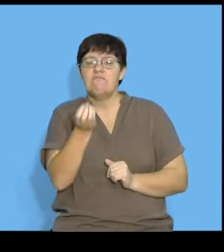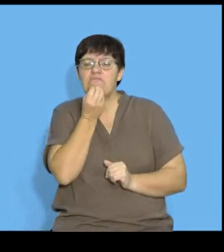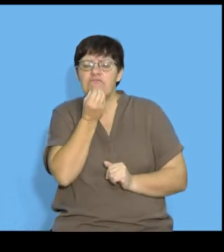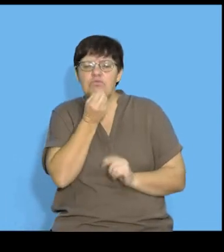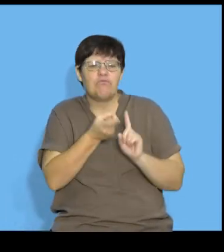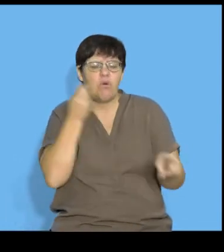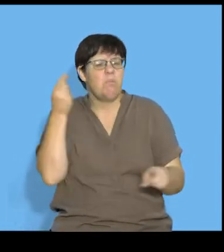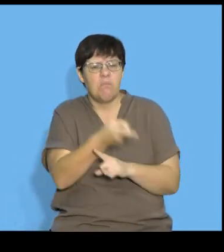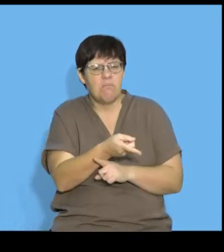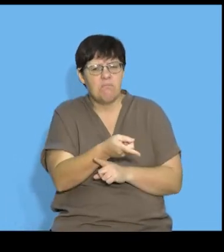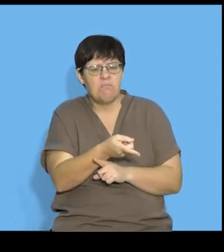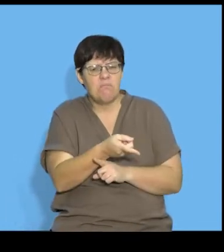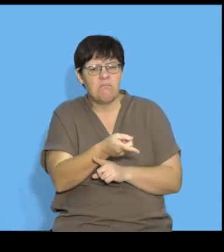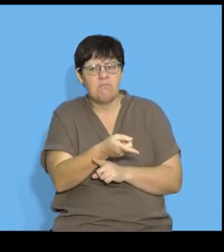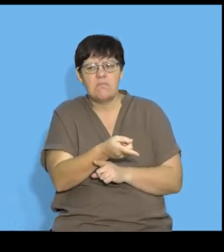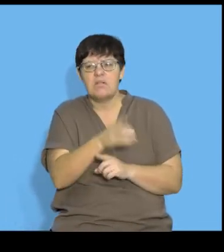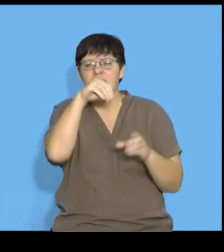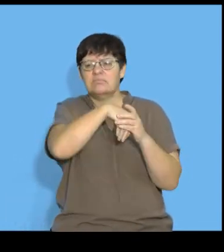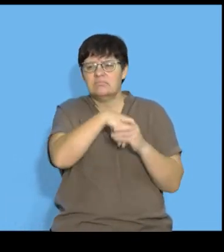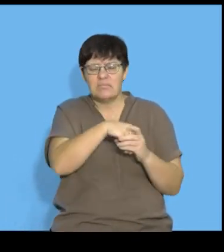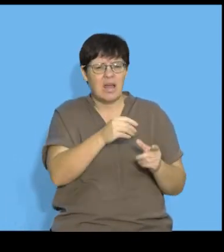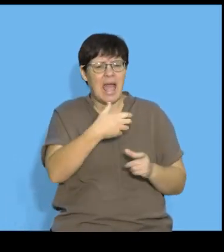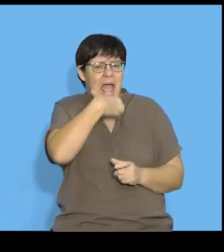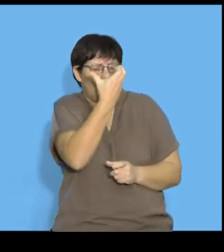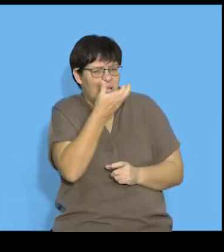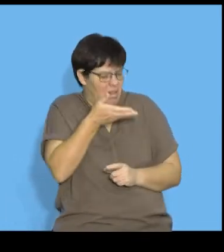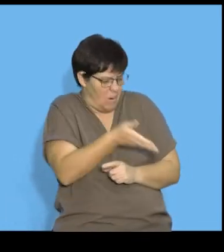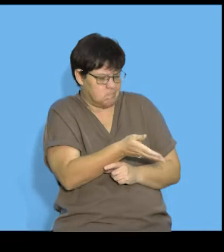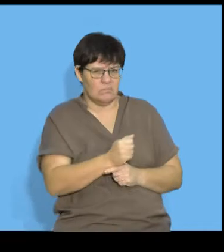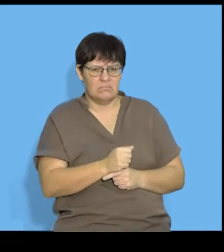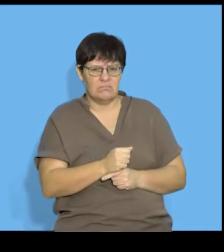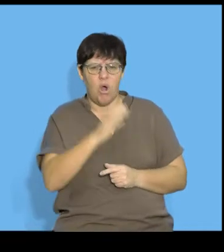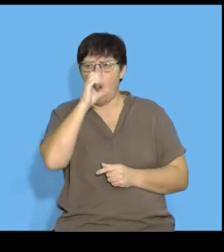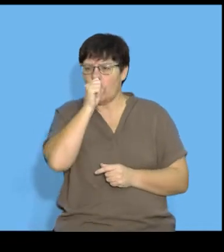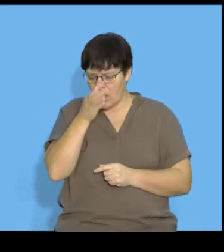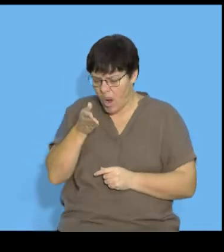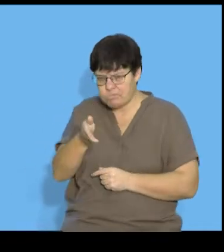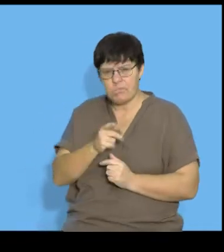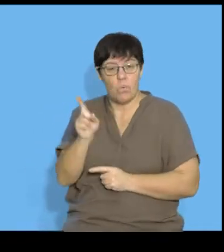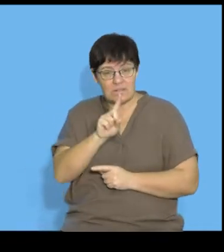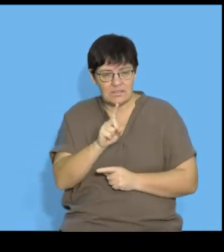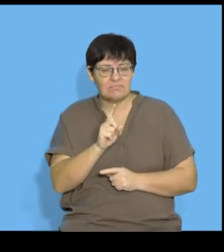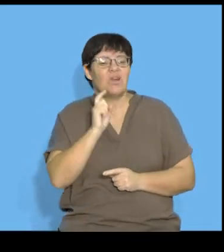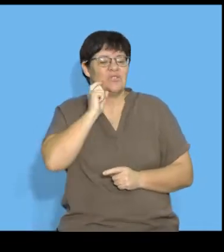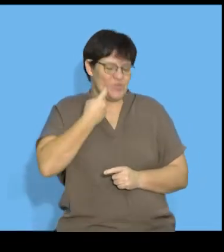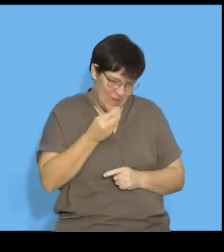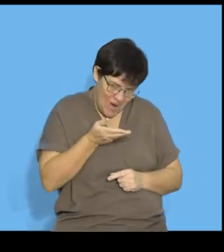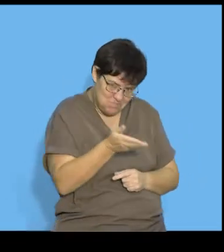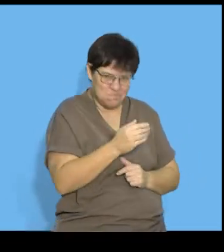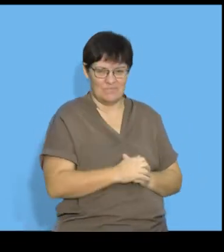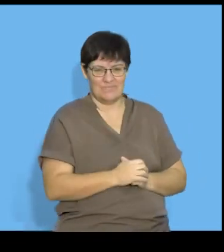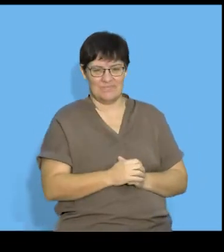want the food. What's in here? What's in an apple? What's in an orange? Sugar, right? What is sugar?